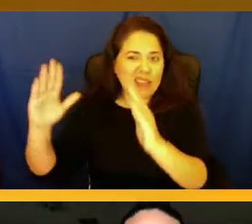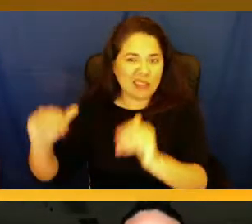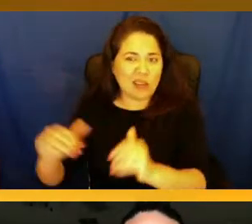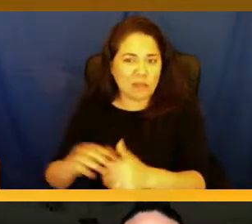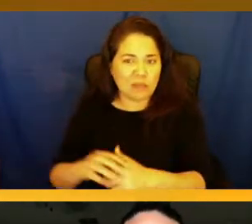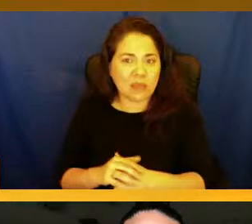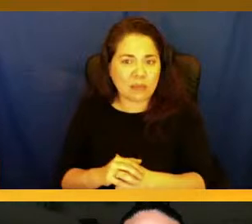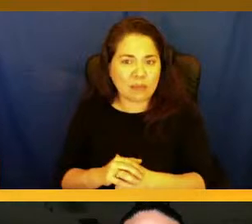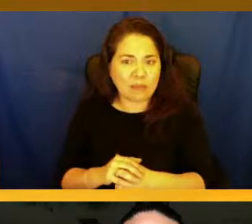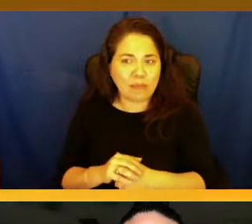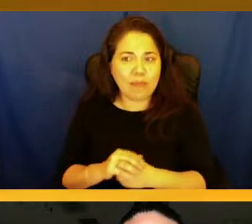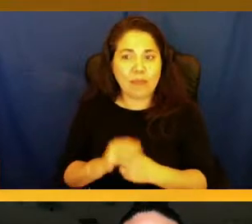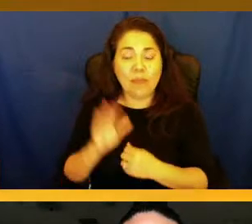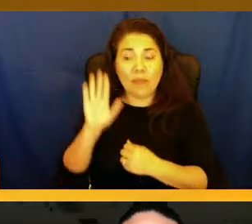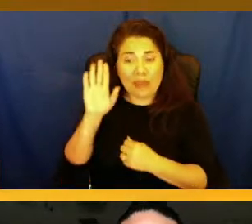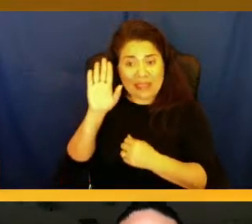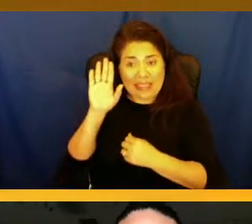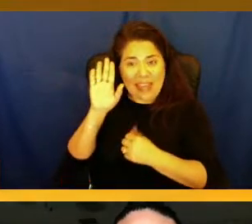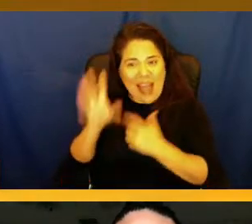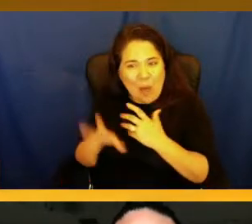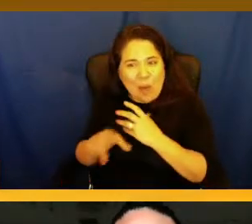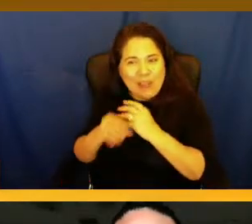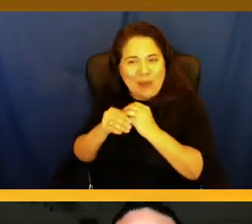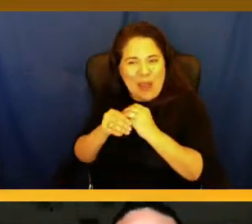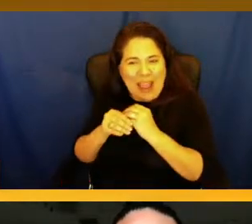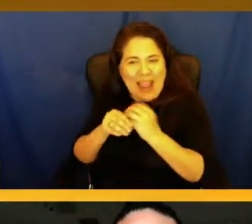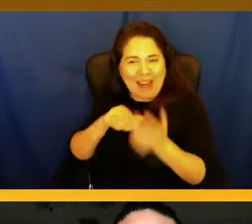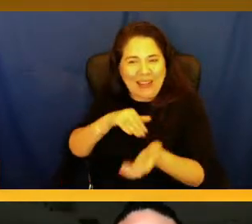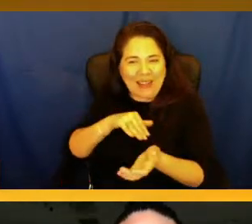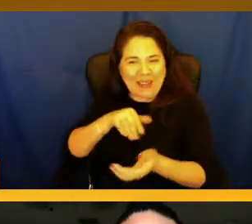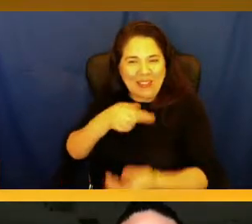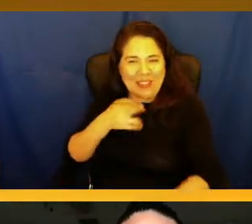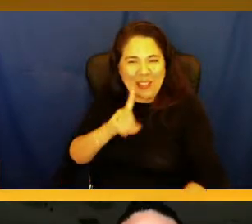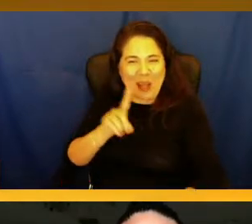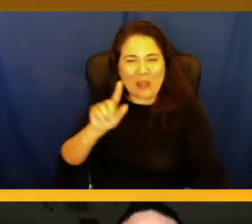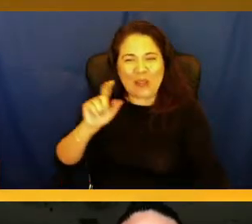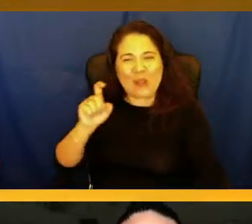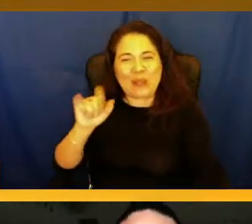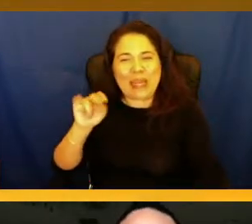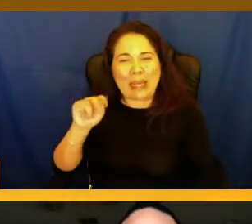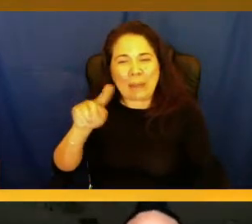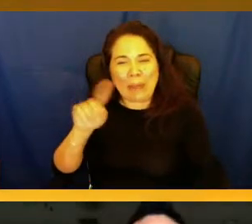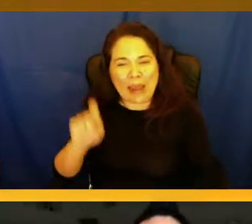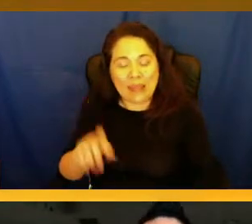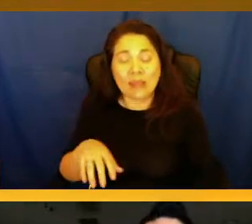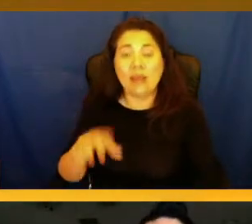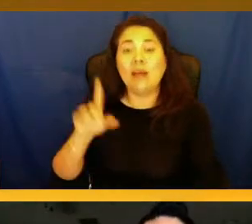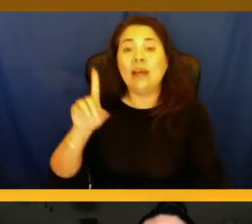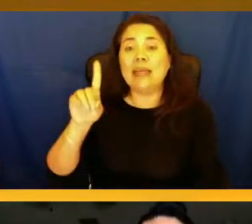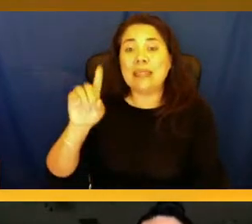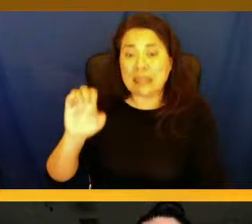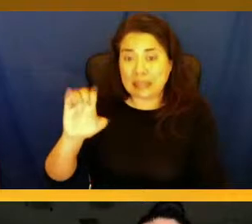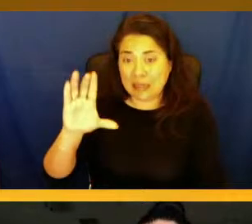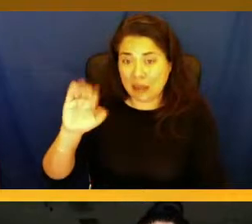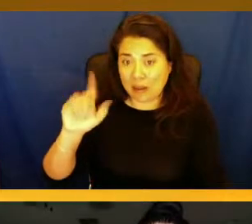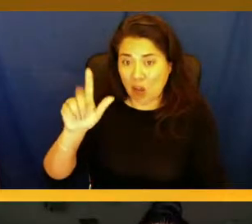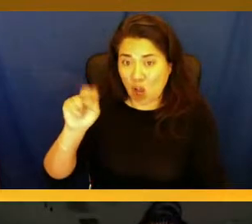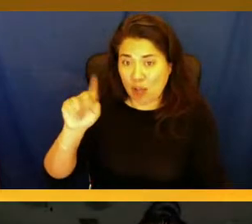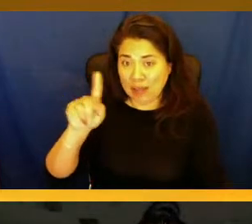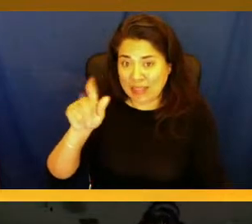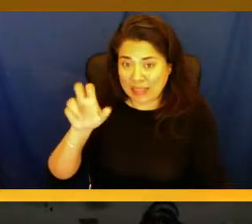I want to just kind of add on to what she's saying, and the decolonization is